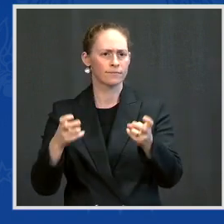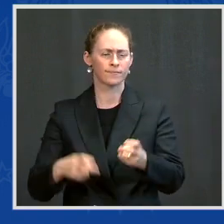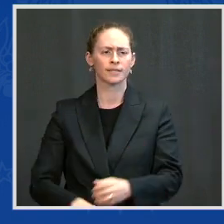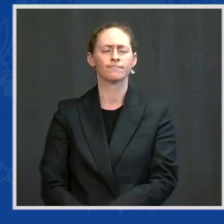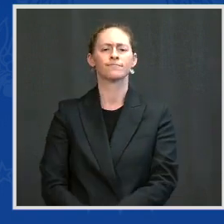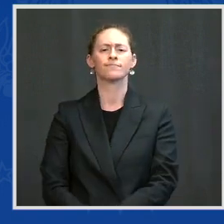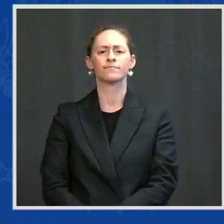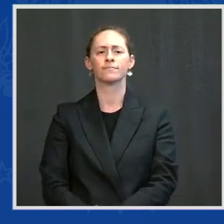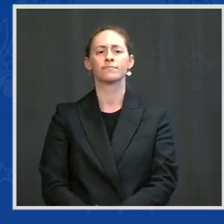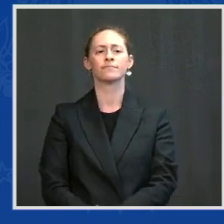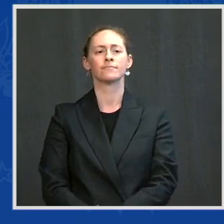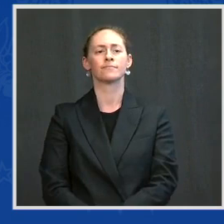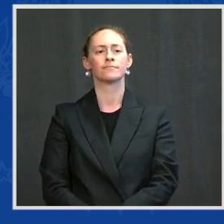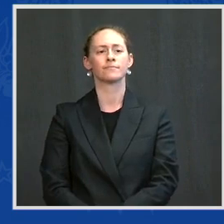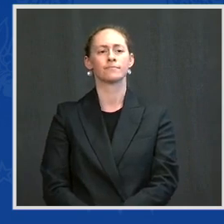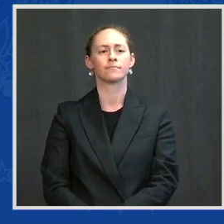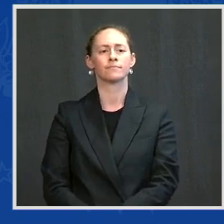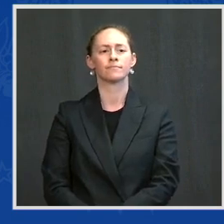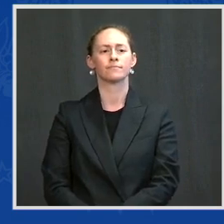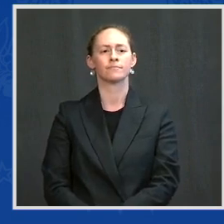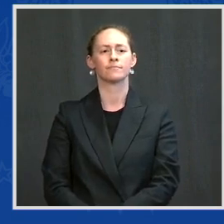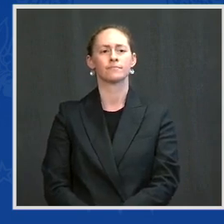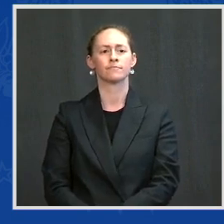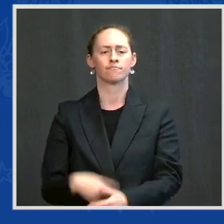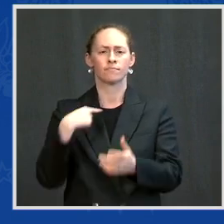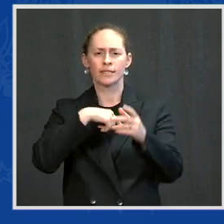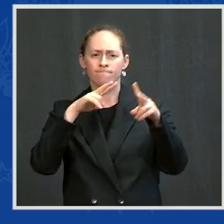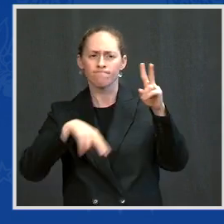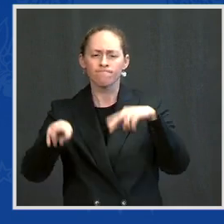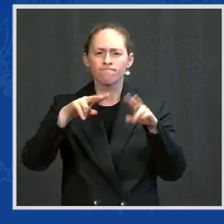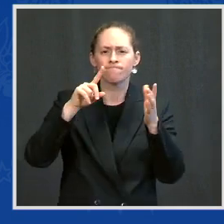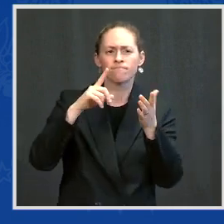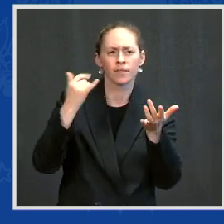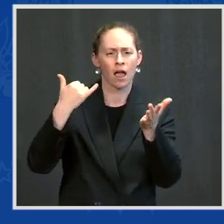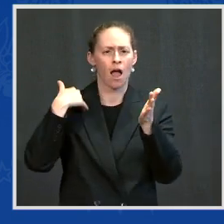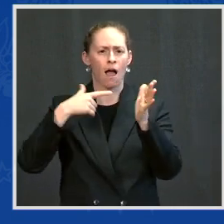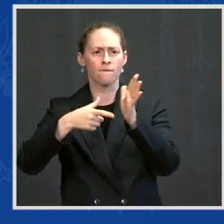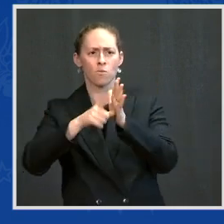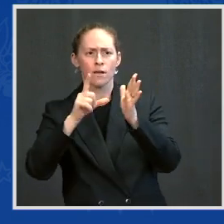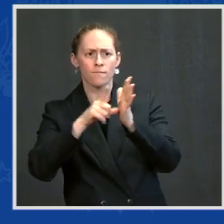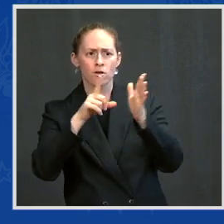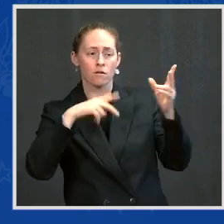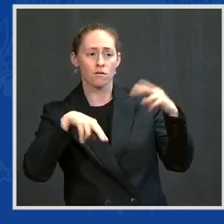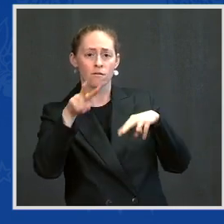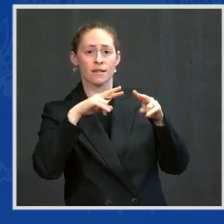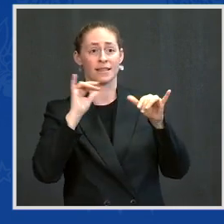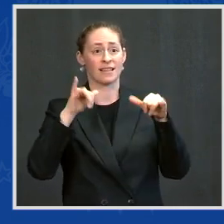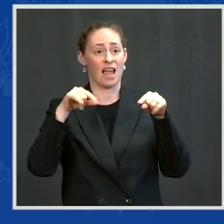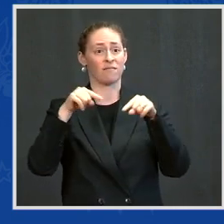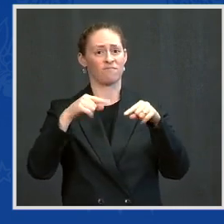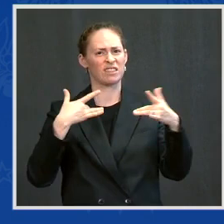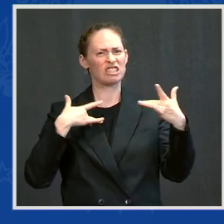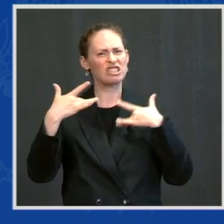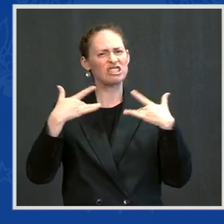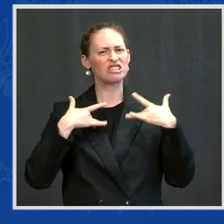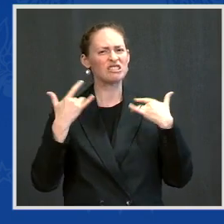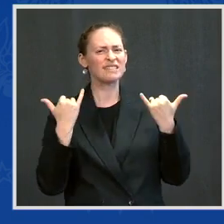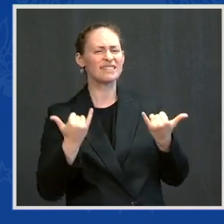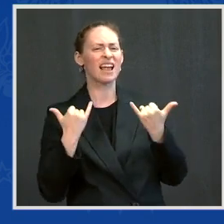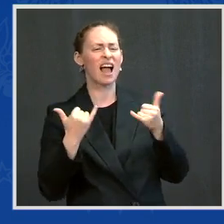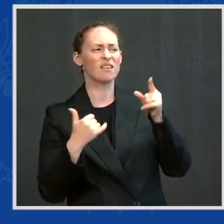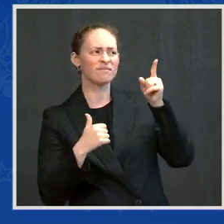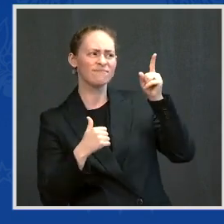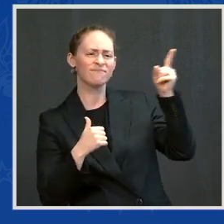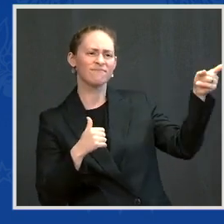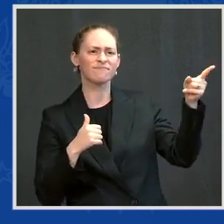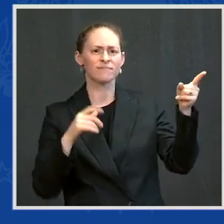review, and we both are deeply concerned about the situation. Our two nations also share a willingness to engage